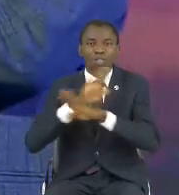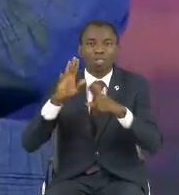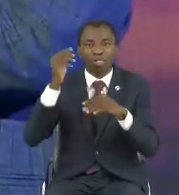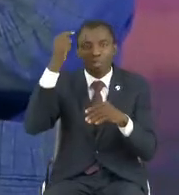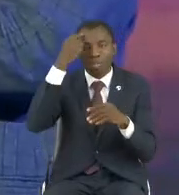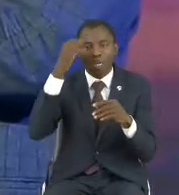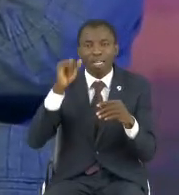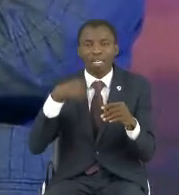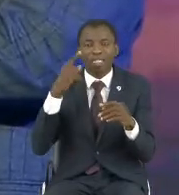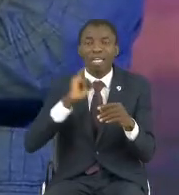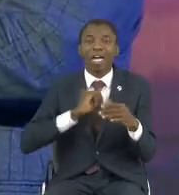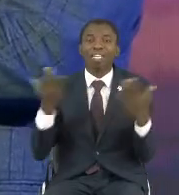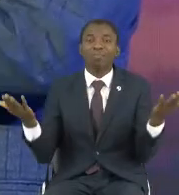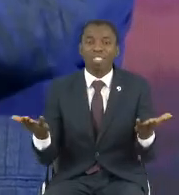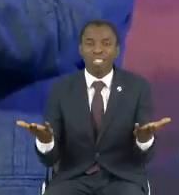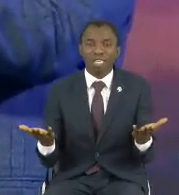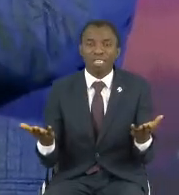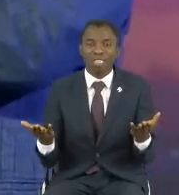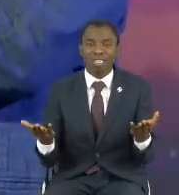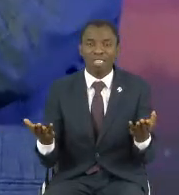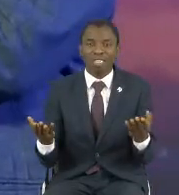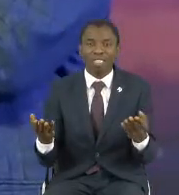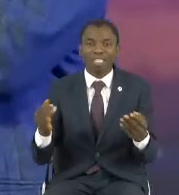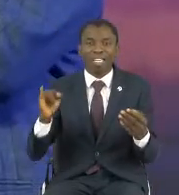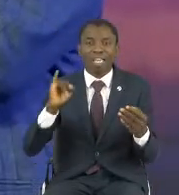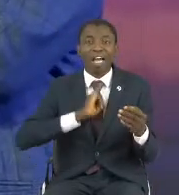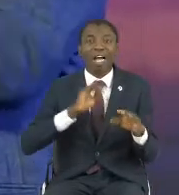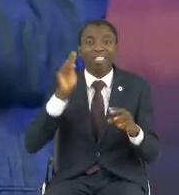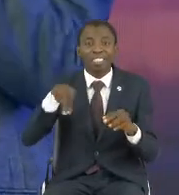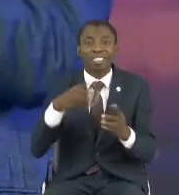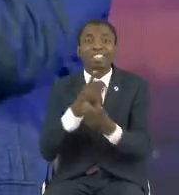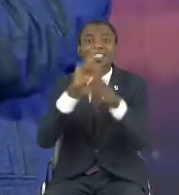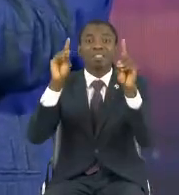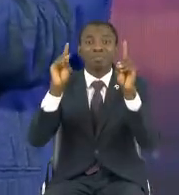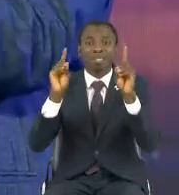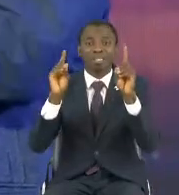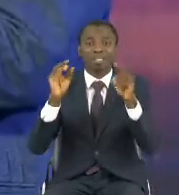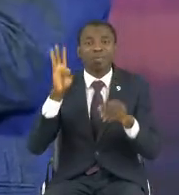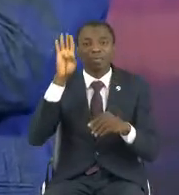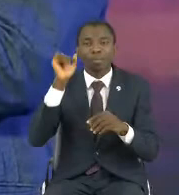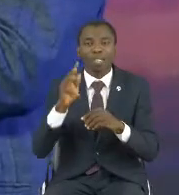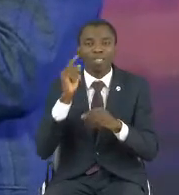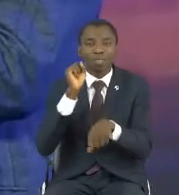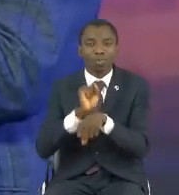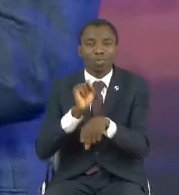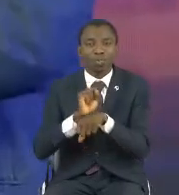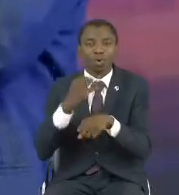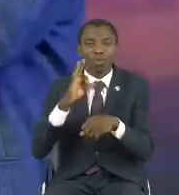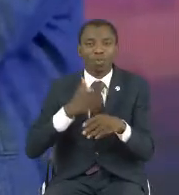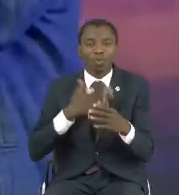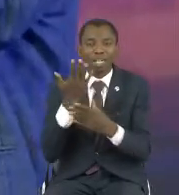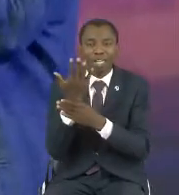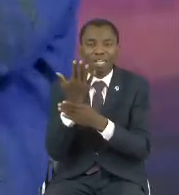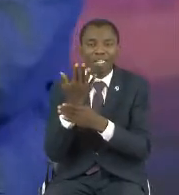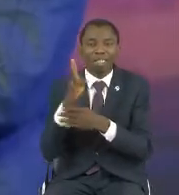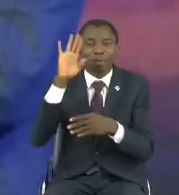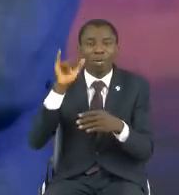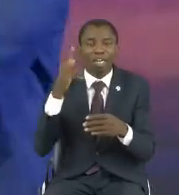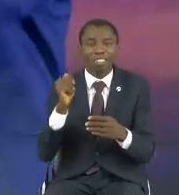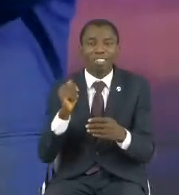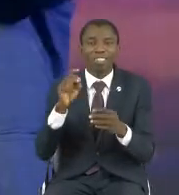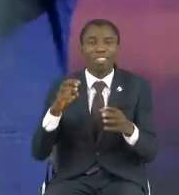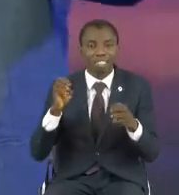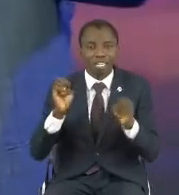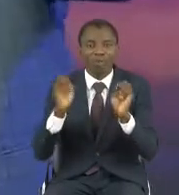am here. I need deliverance. By the works of my hand, by the effort of my